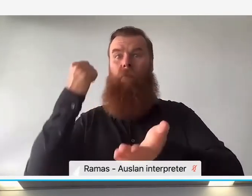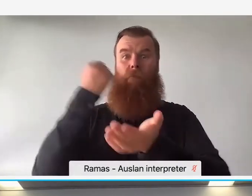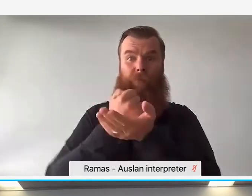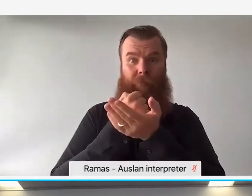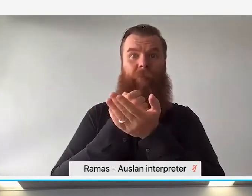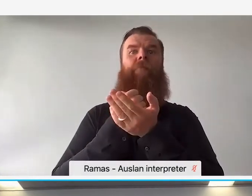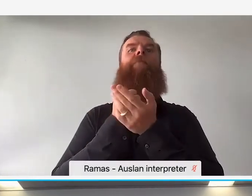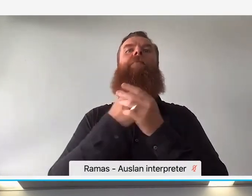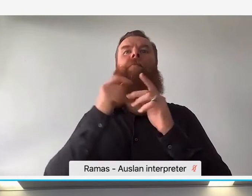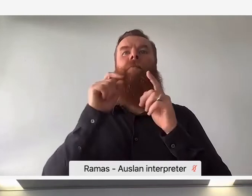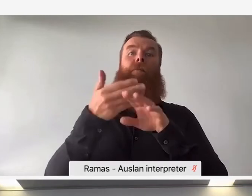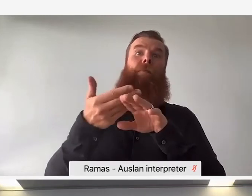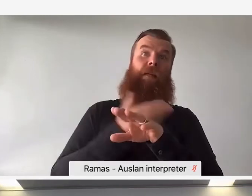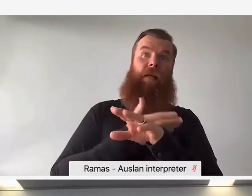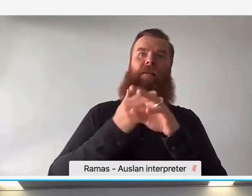training.